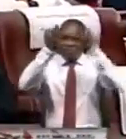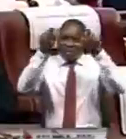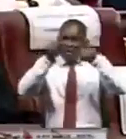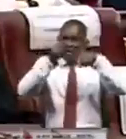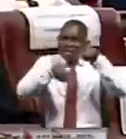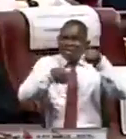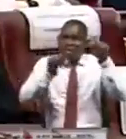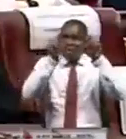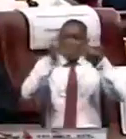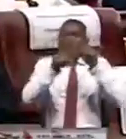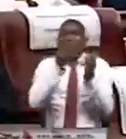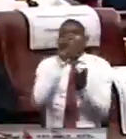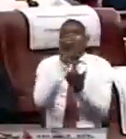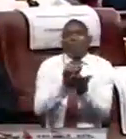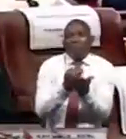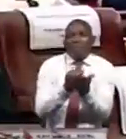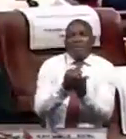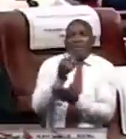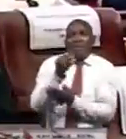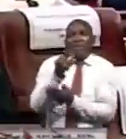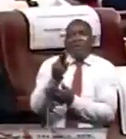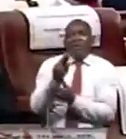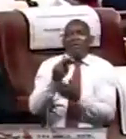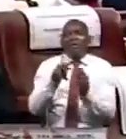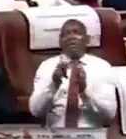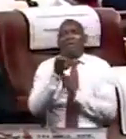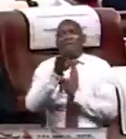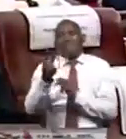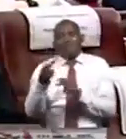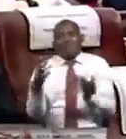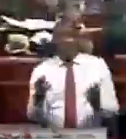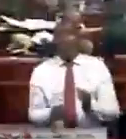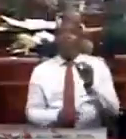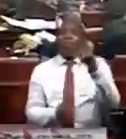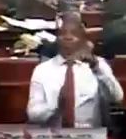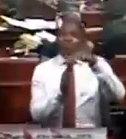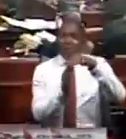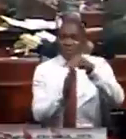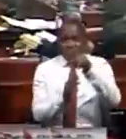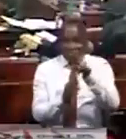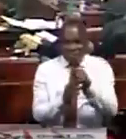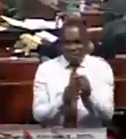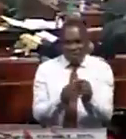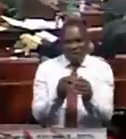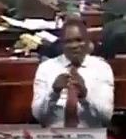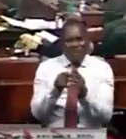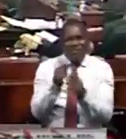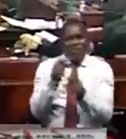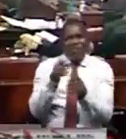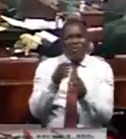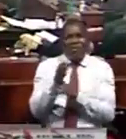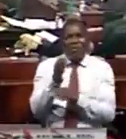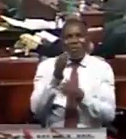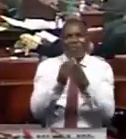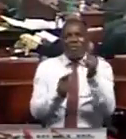cannot limit the terms of Order 36 Rule 3. Mr. Chief Justice, isn't compelling someone to testify